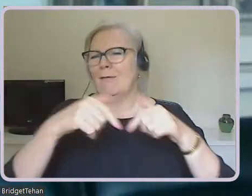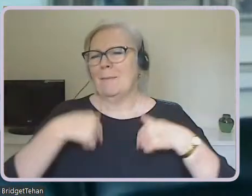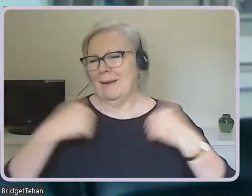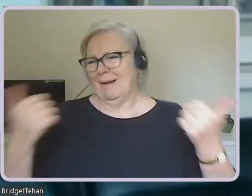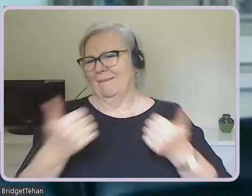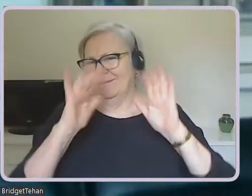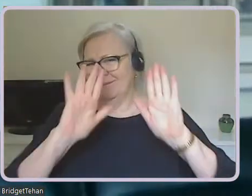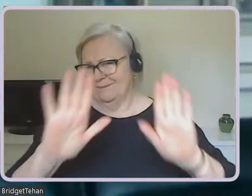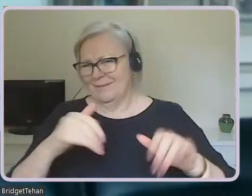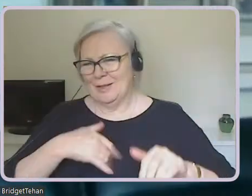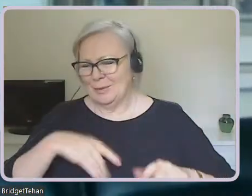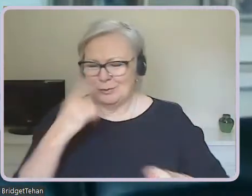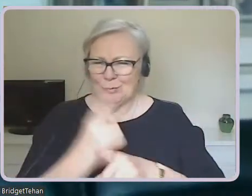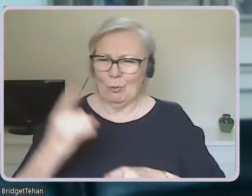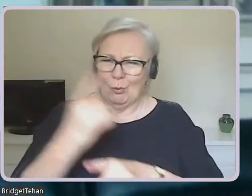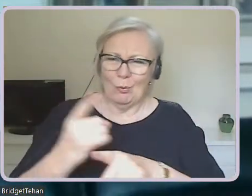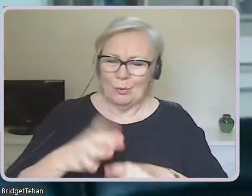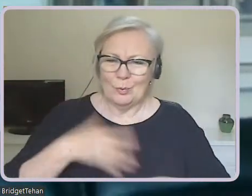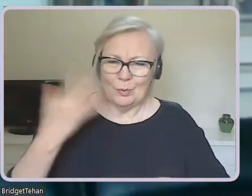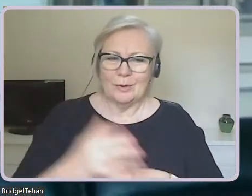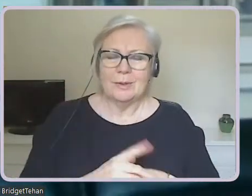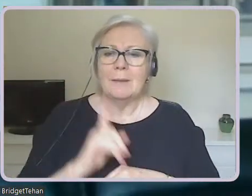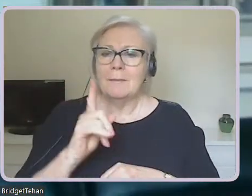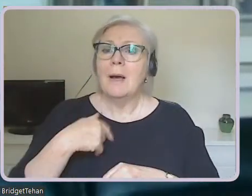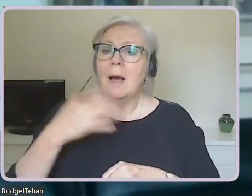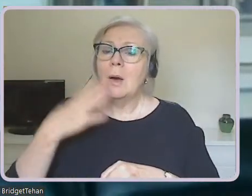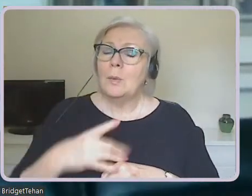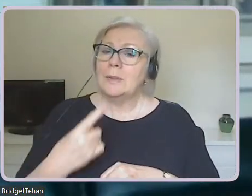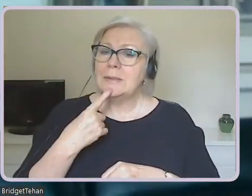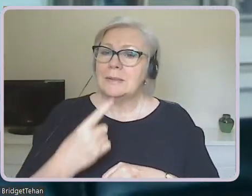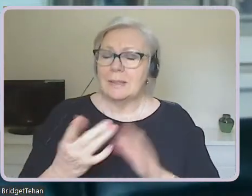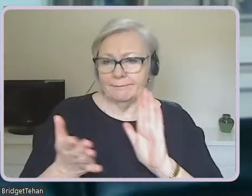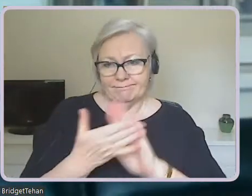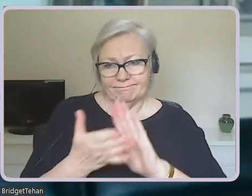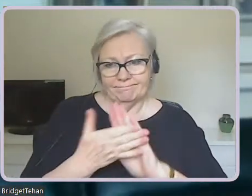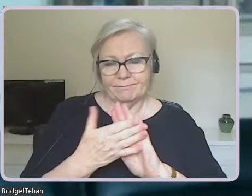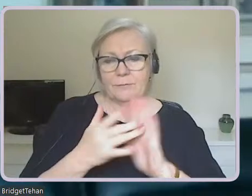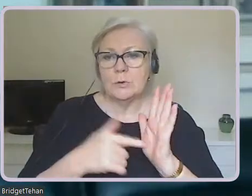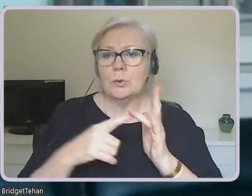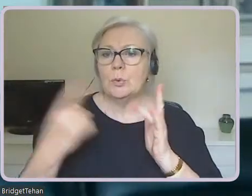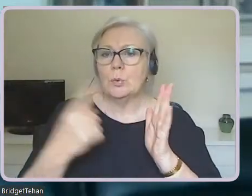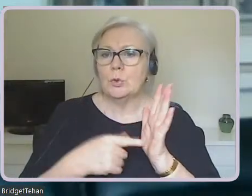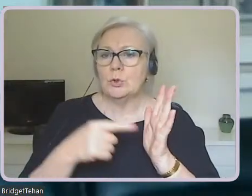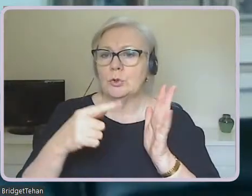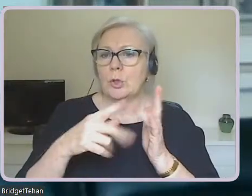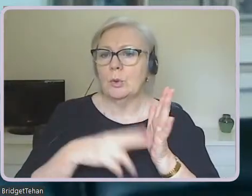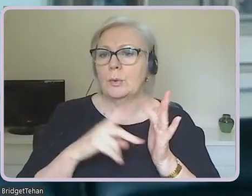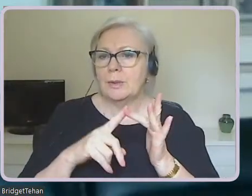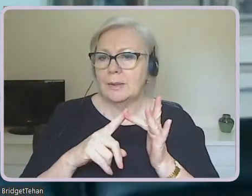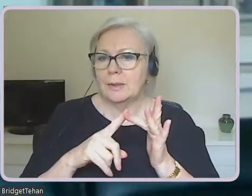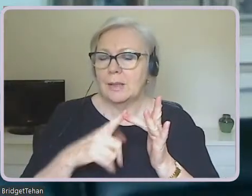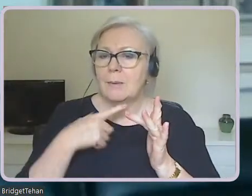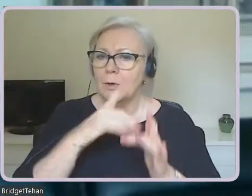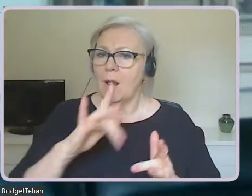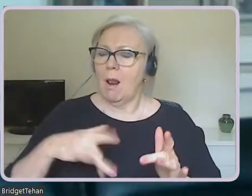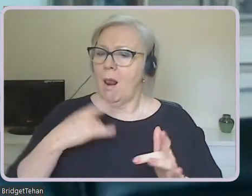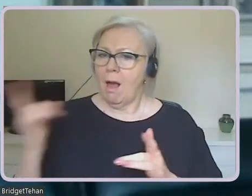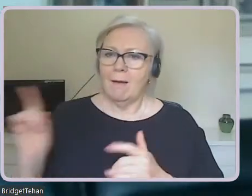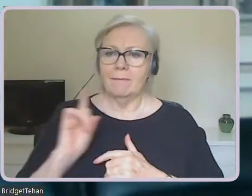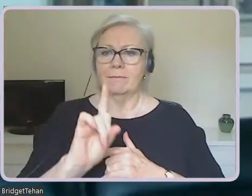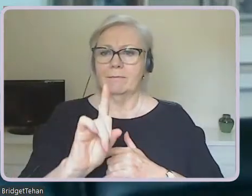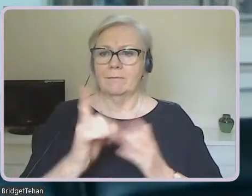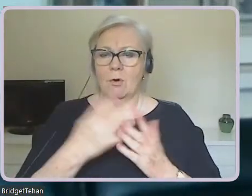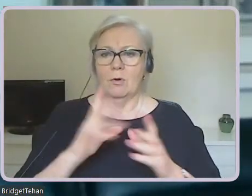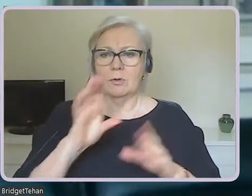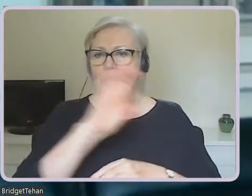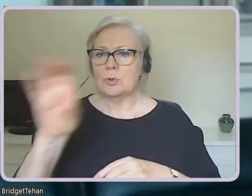too much. I do want to say, though, well done to Tony for appearing live today. We could